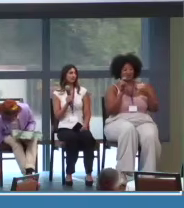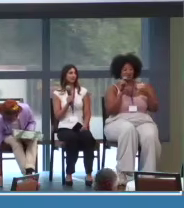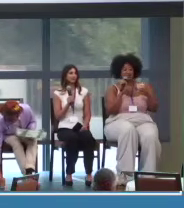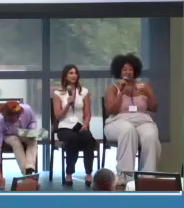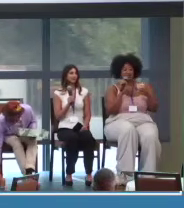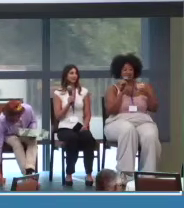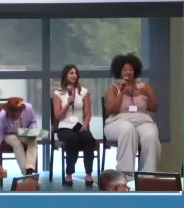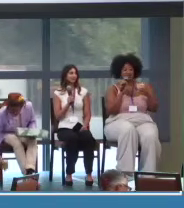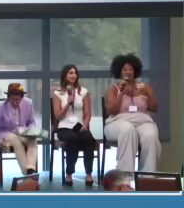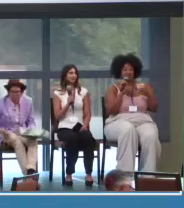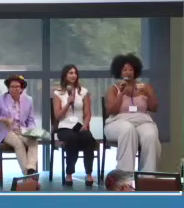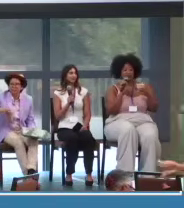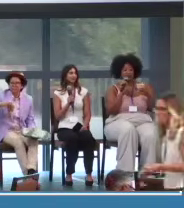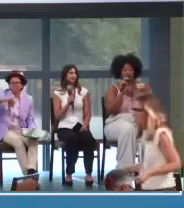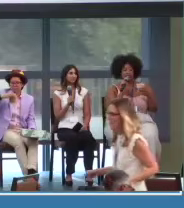Okay.